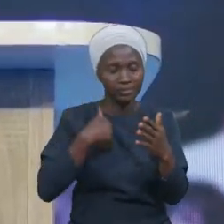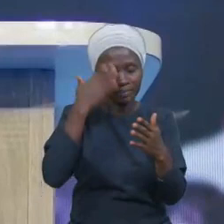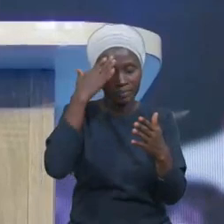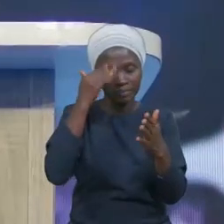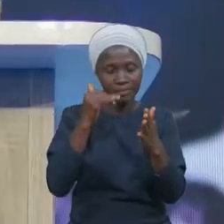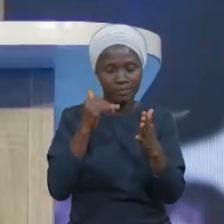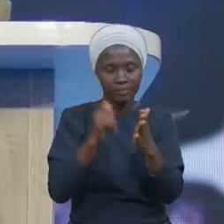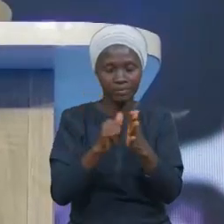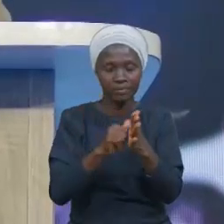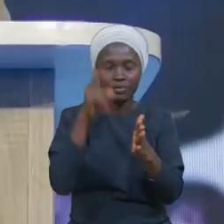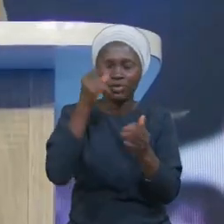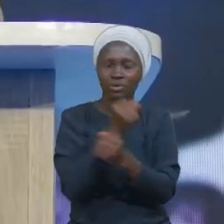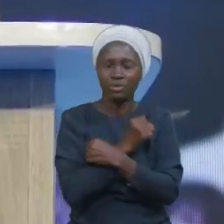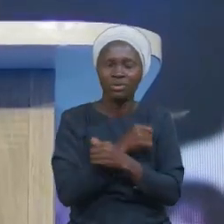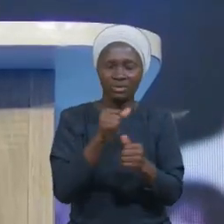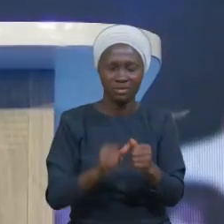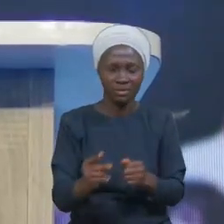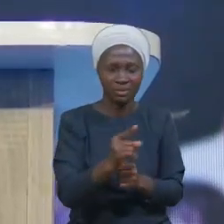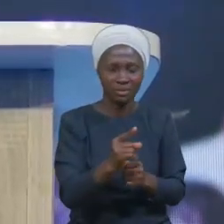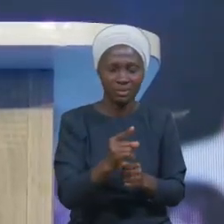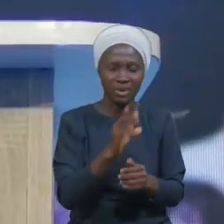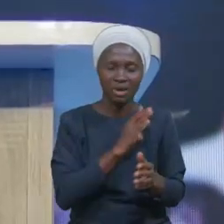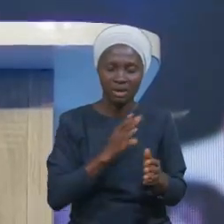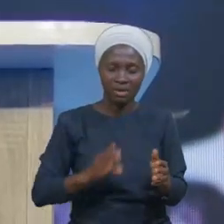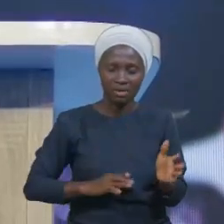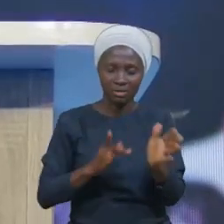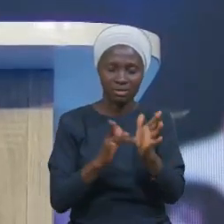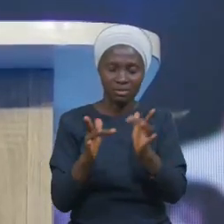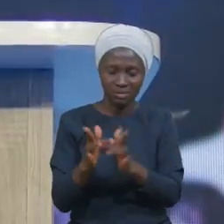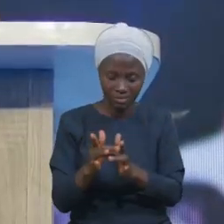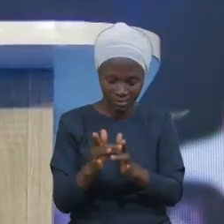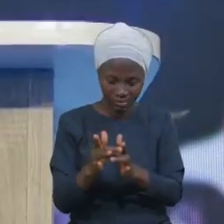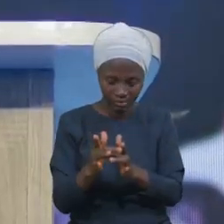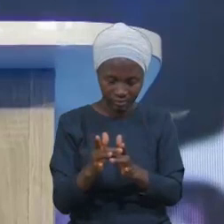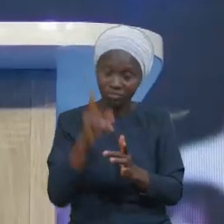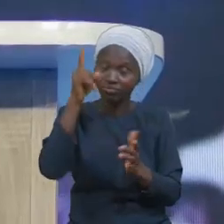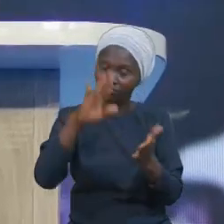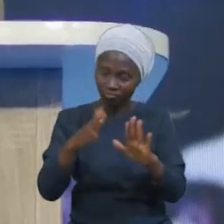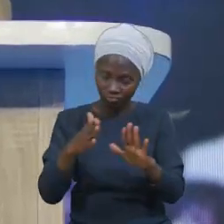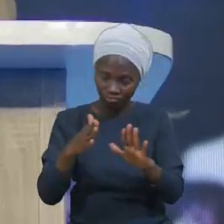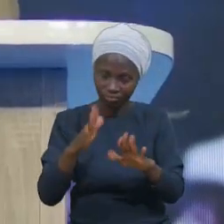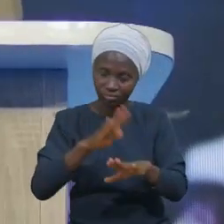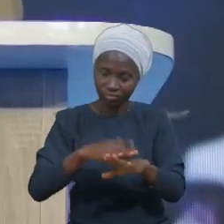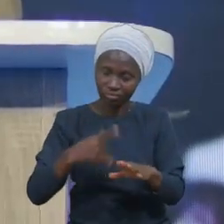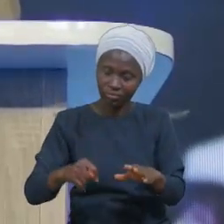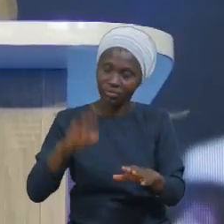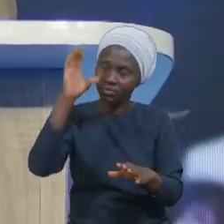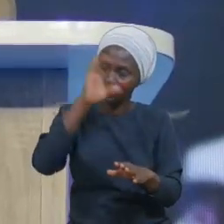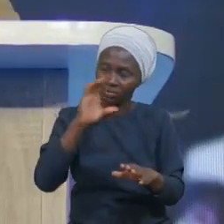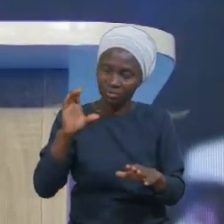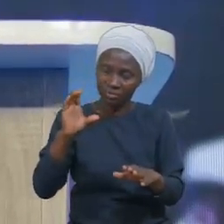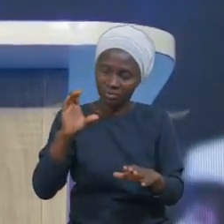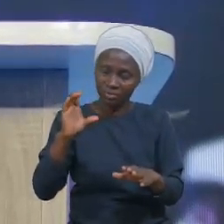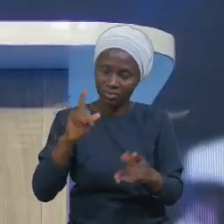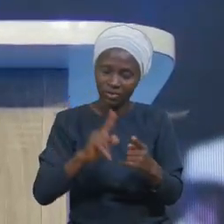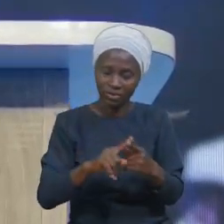you love everyone. Christ Jesus, you died on the cross